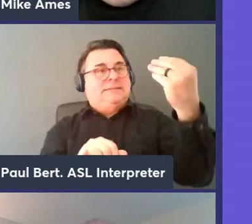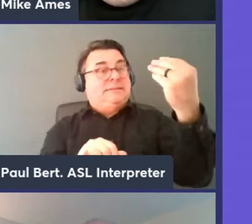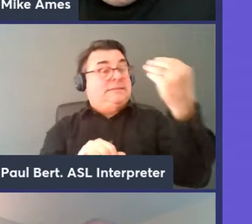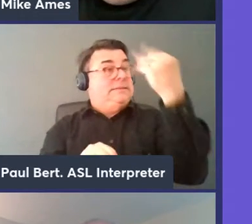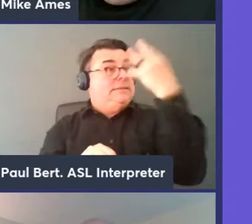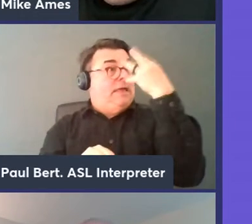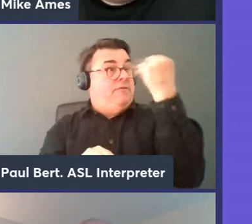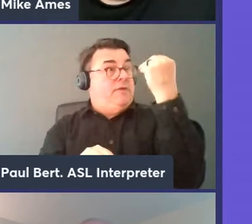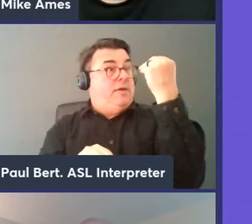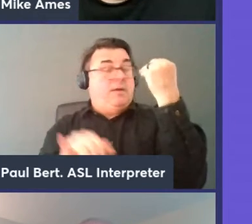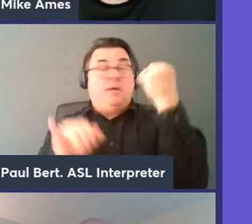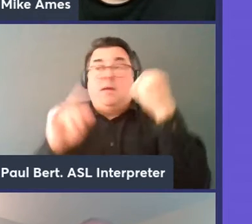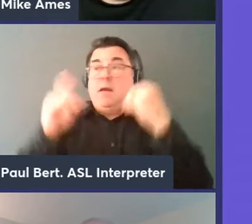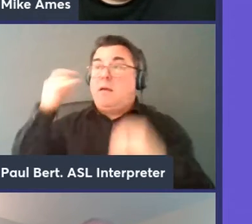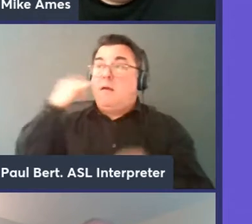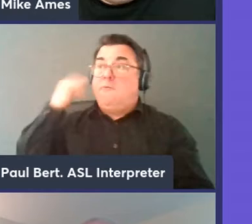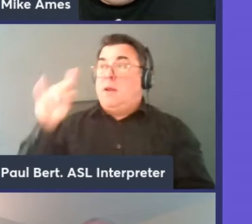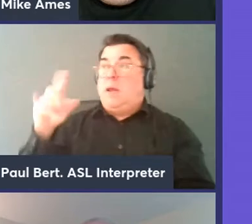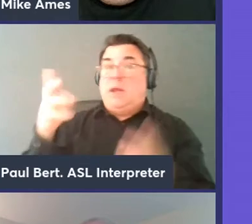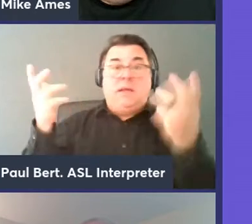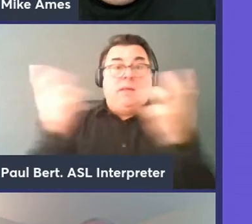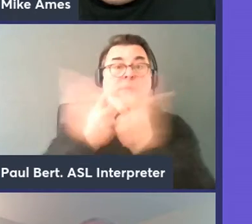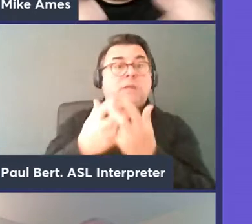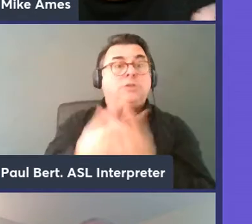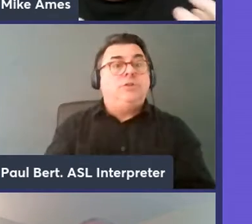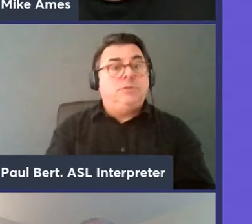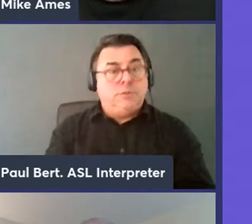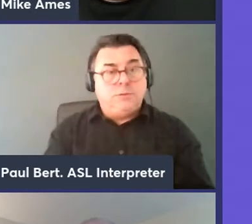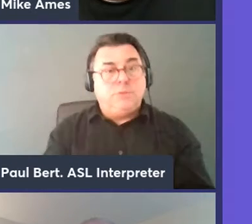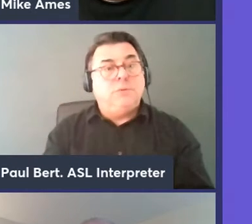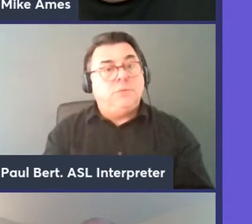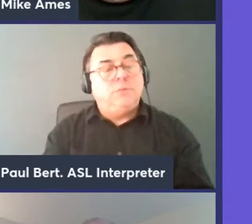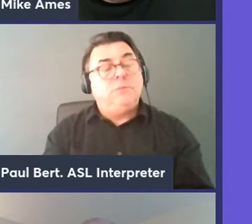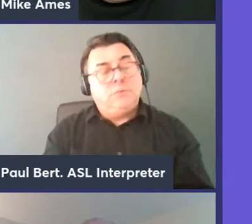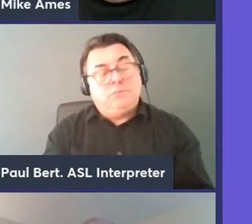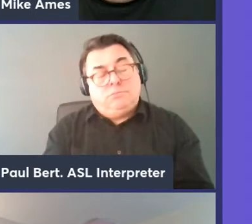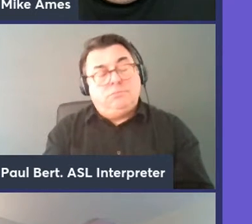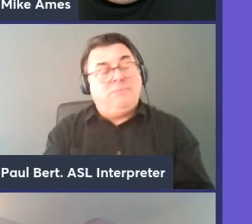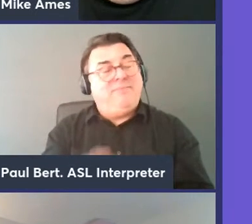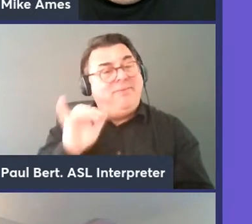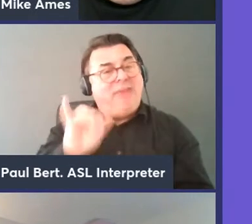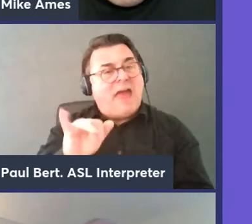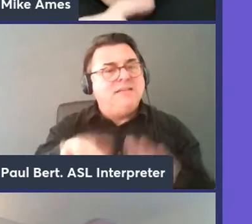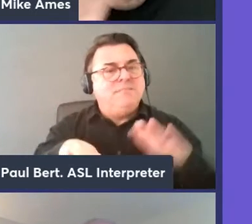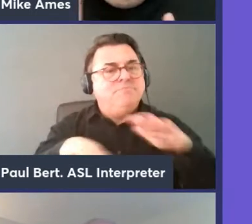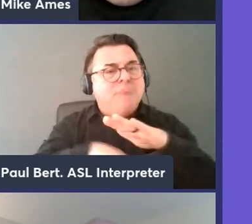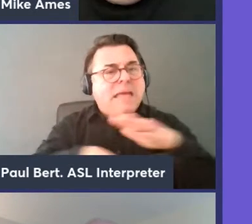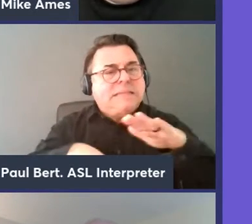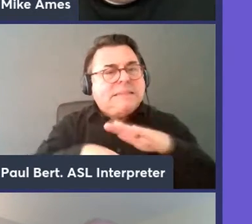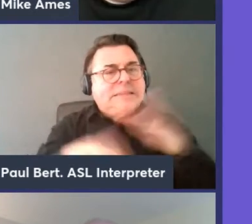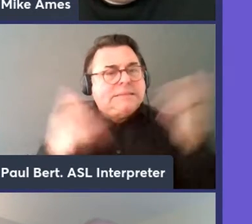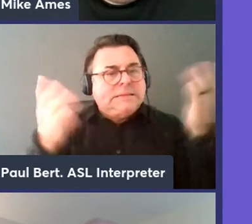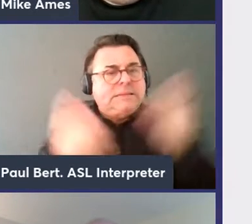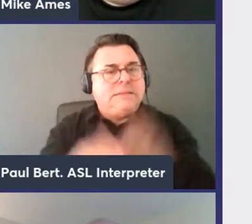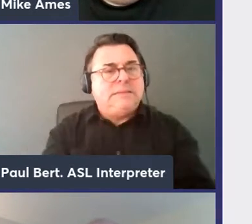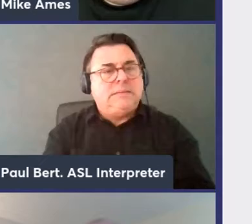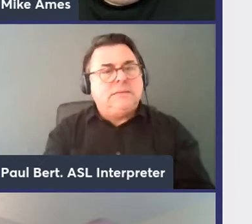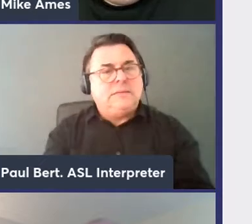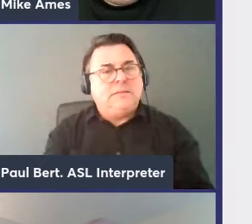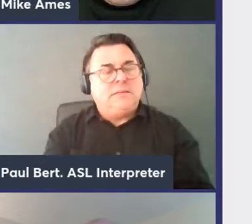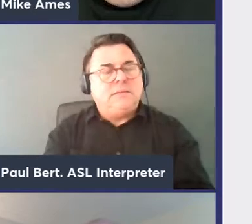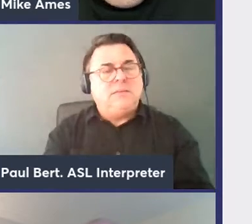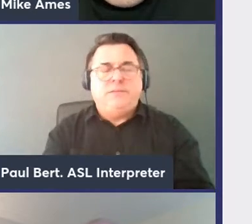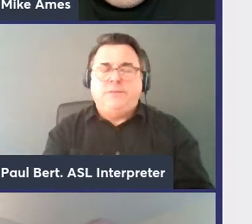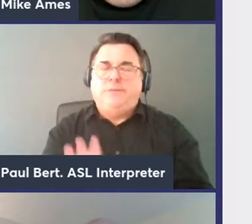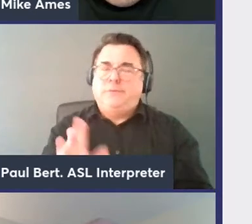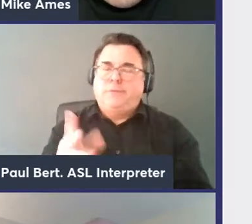the ID matches. And so that's kind of the guts of it. And just for humoring